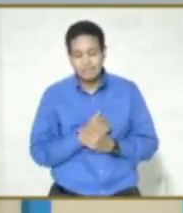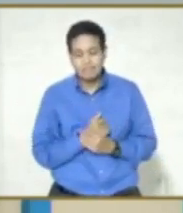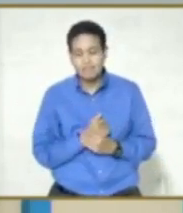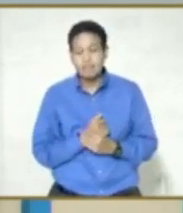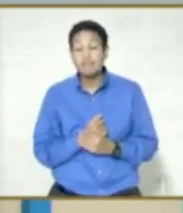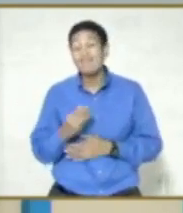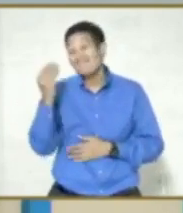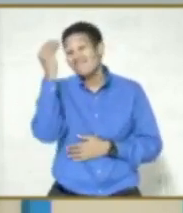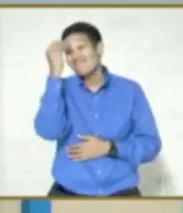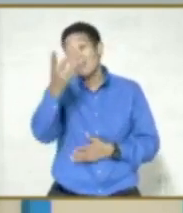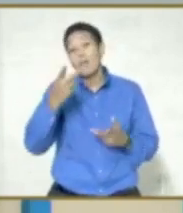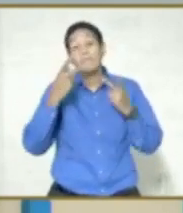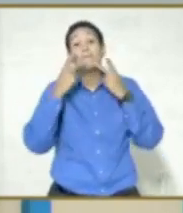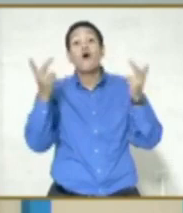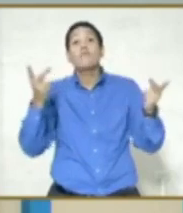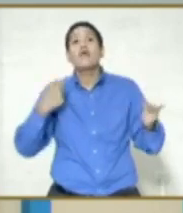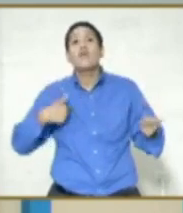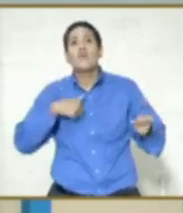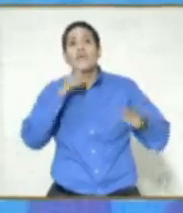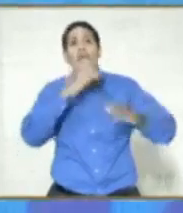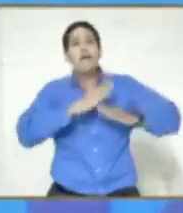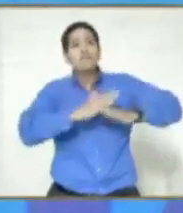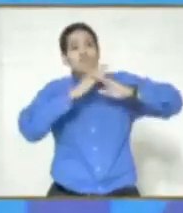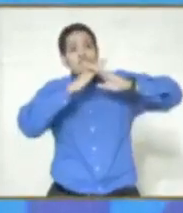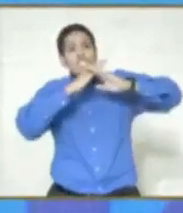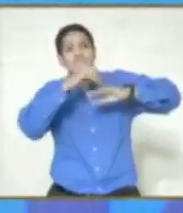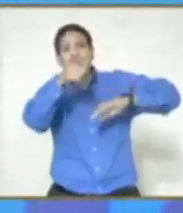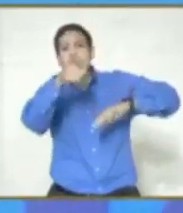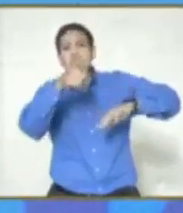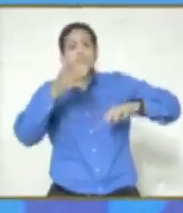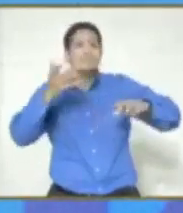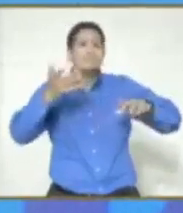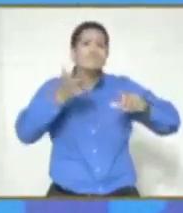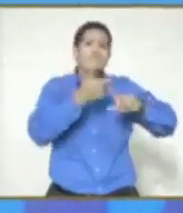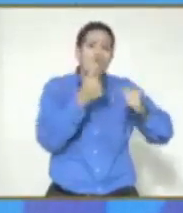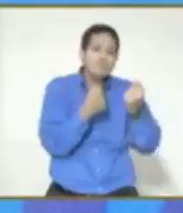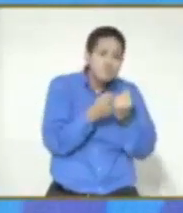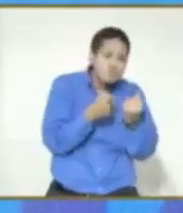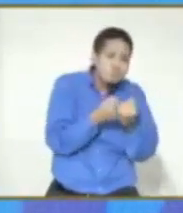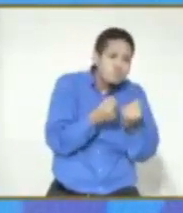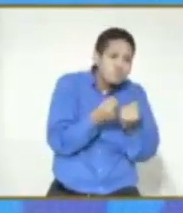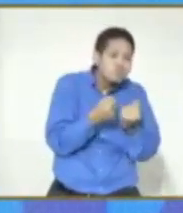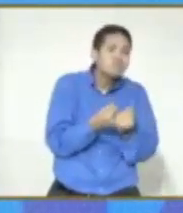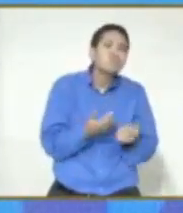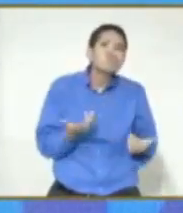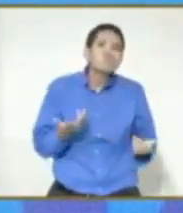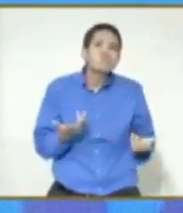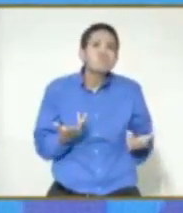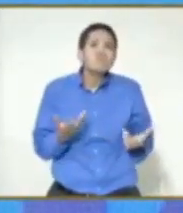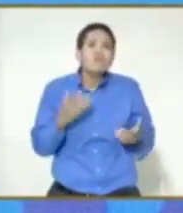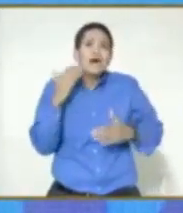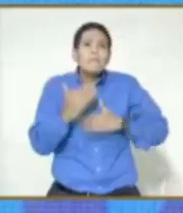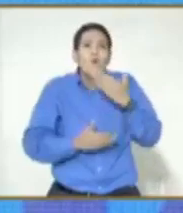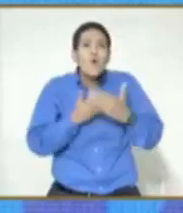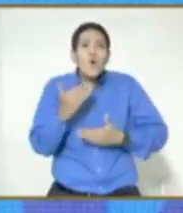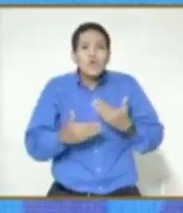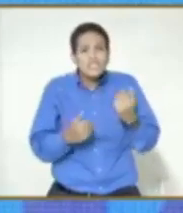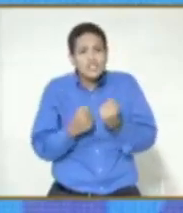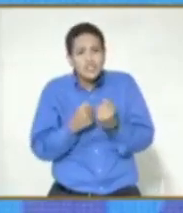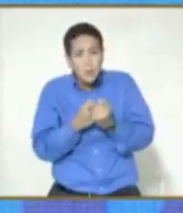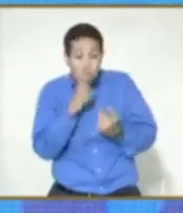the public, we are not restricting anybody from assisting in the process